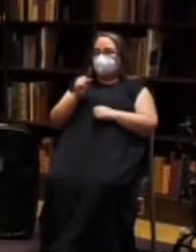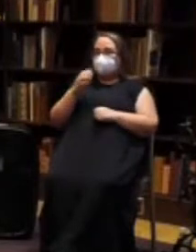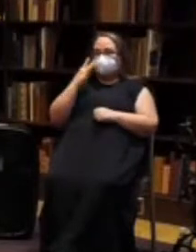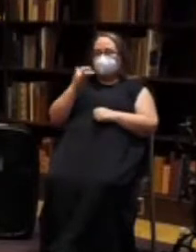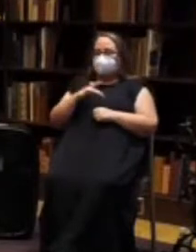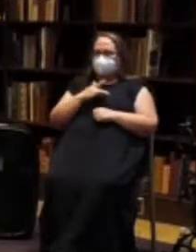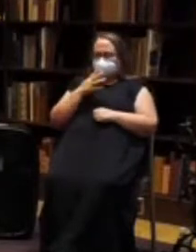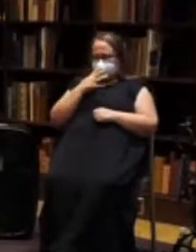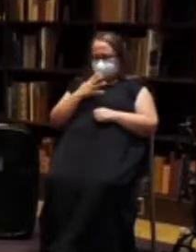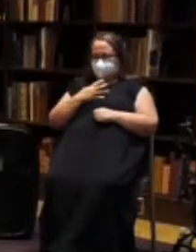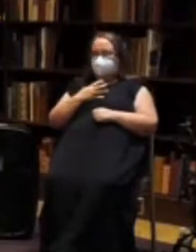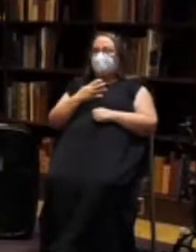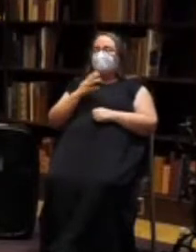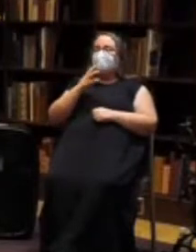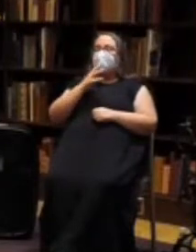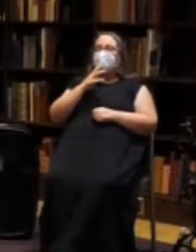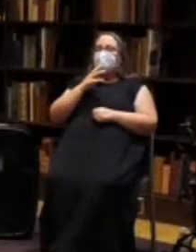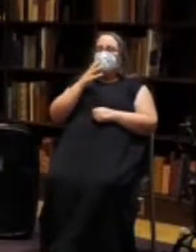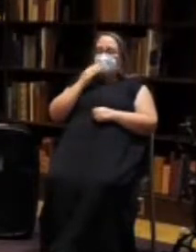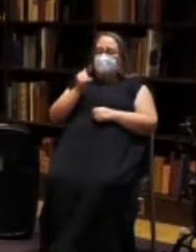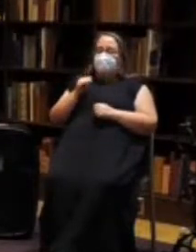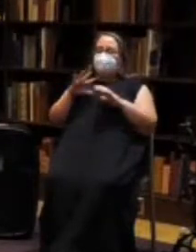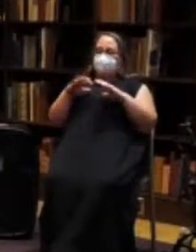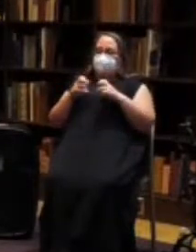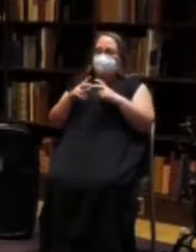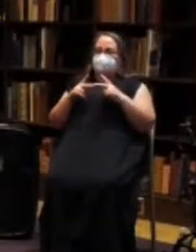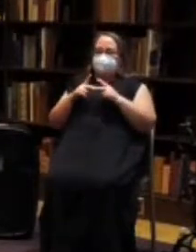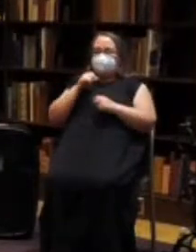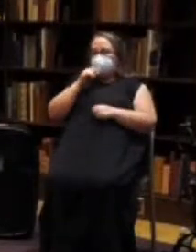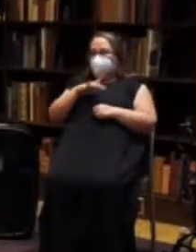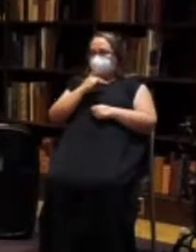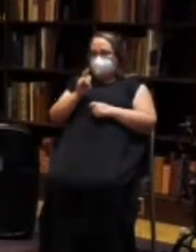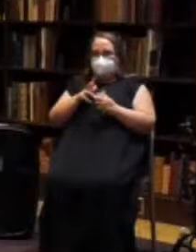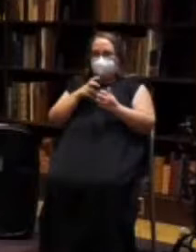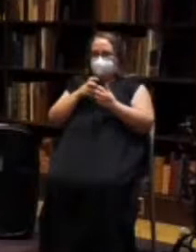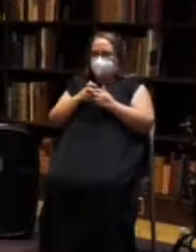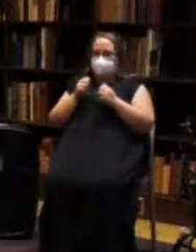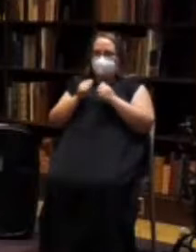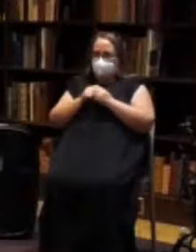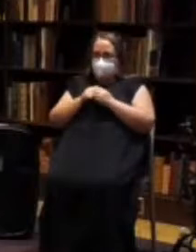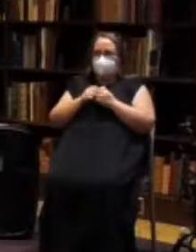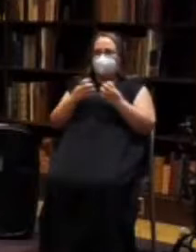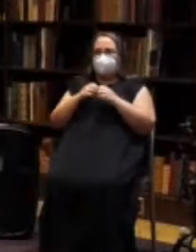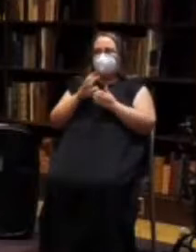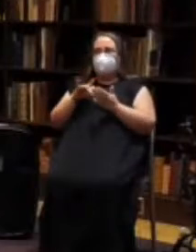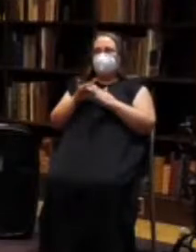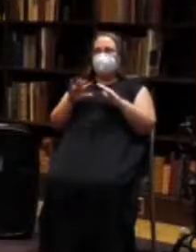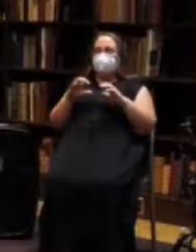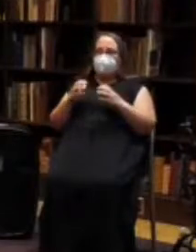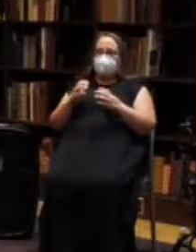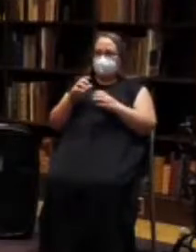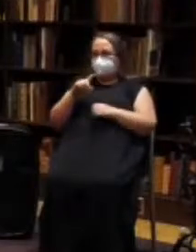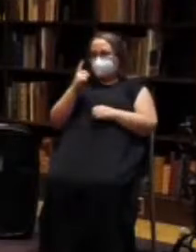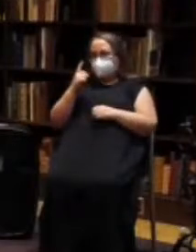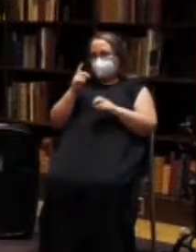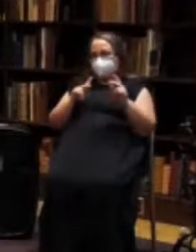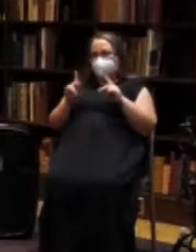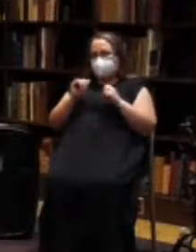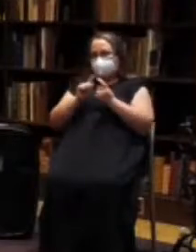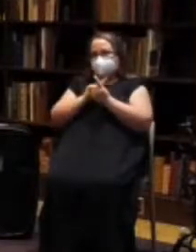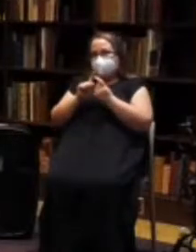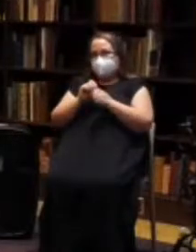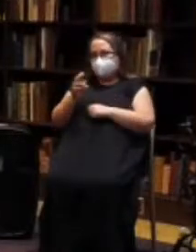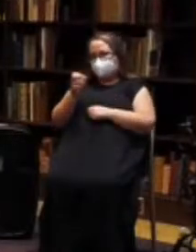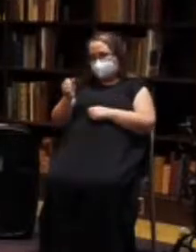feels alienated due to his class position, right? He doesn't feel like he fits in with a sort of more middle class Black people that he's meeting at